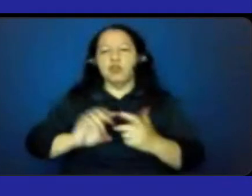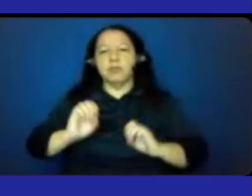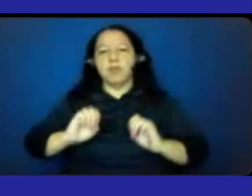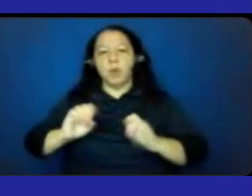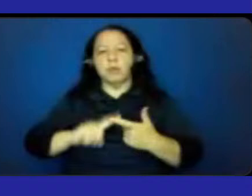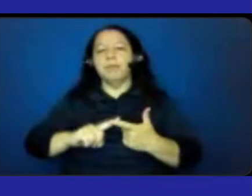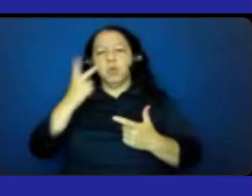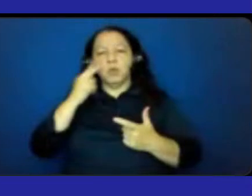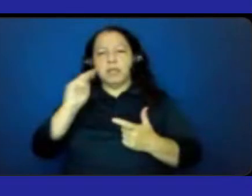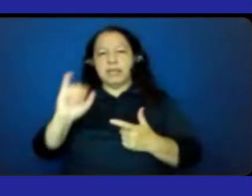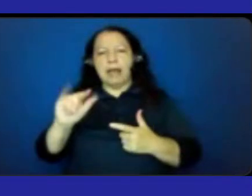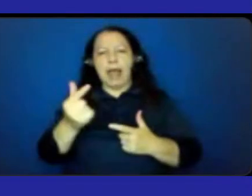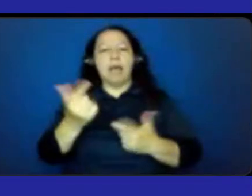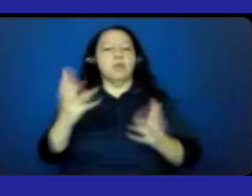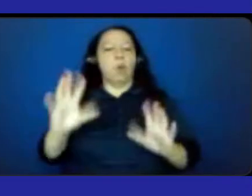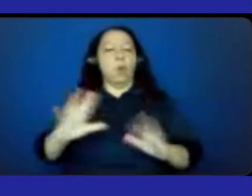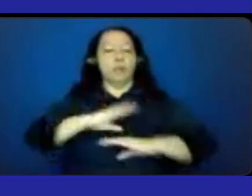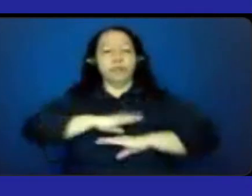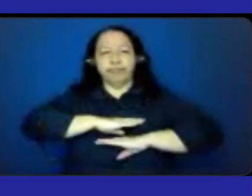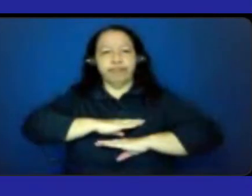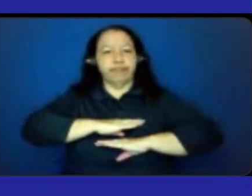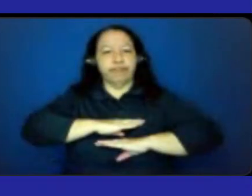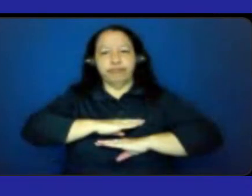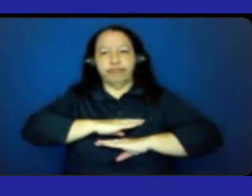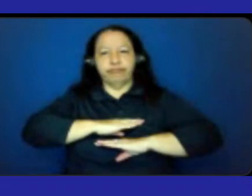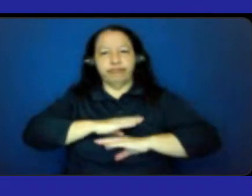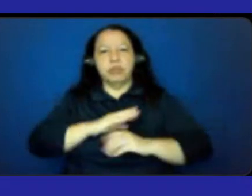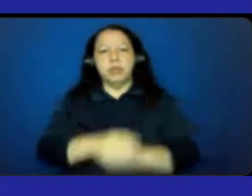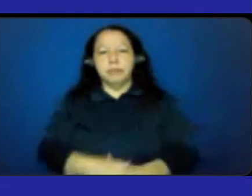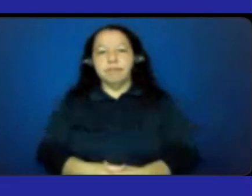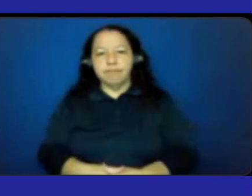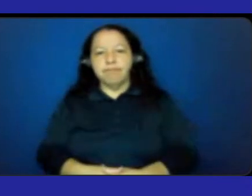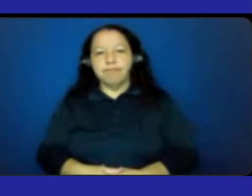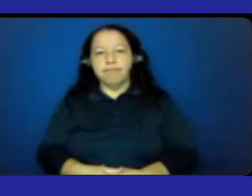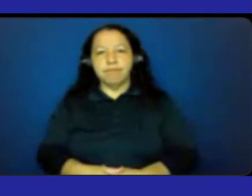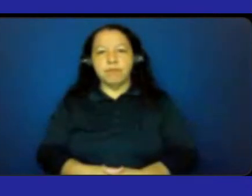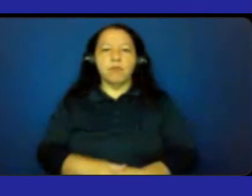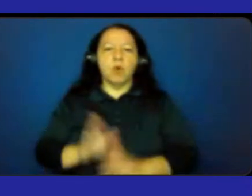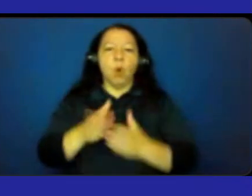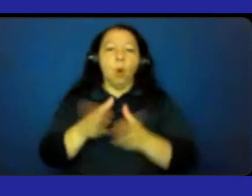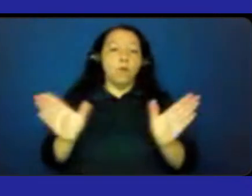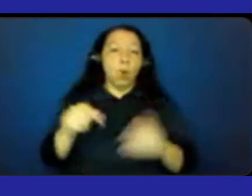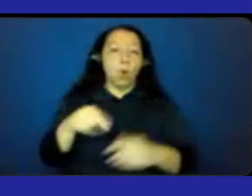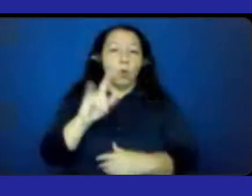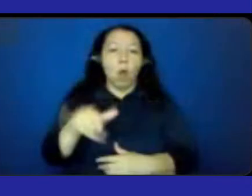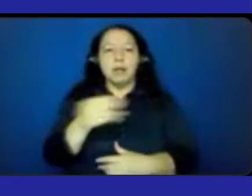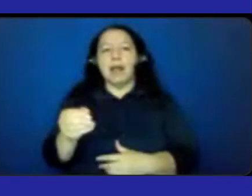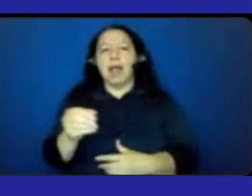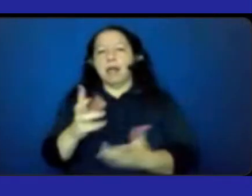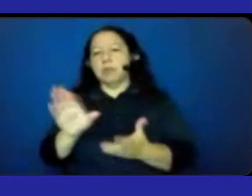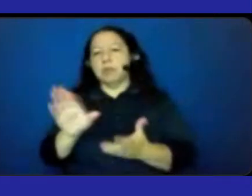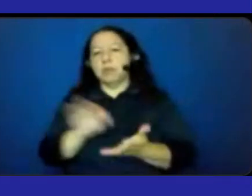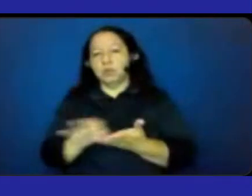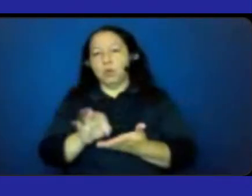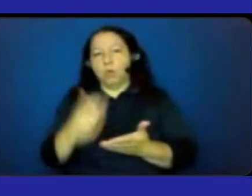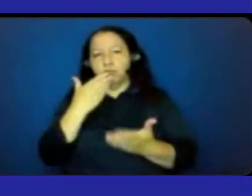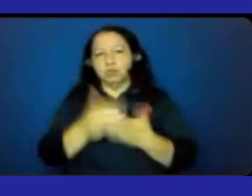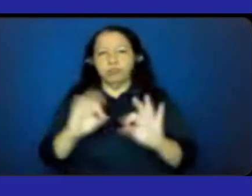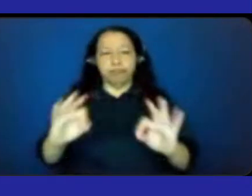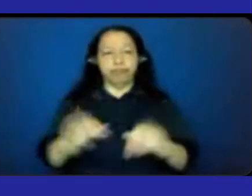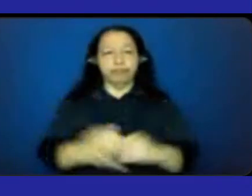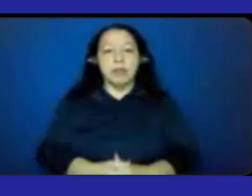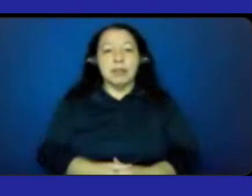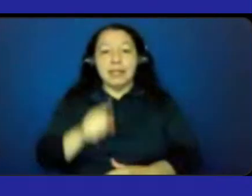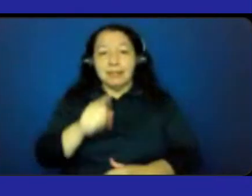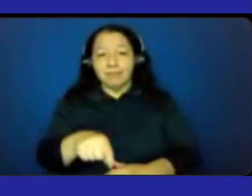quality rating threshold. Next slide, please. This slide reflects our assessment of Nilag's